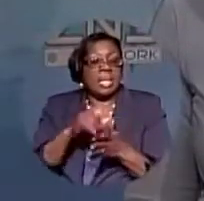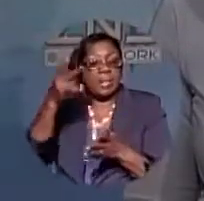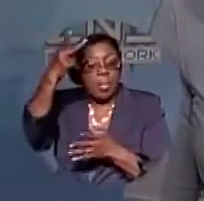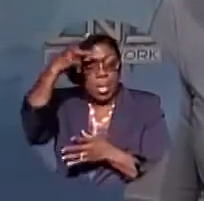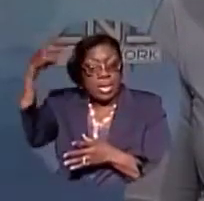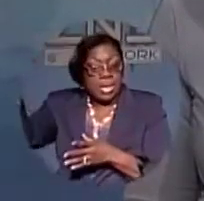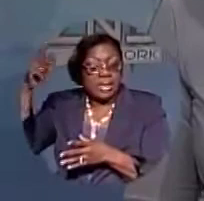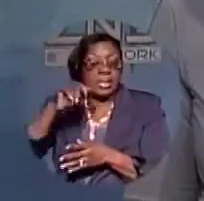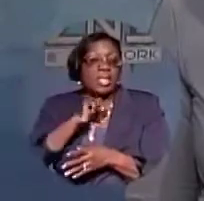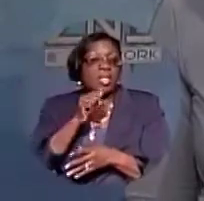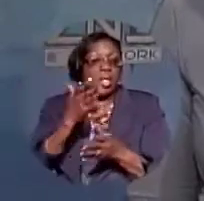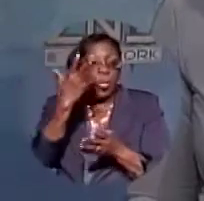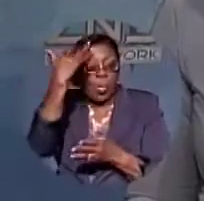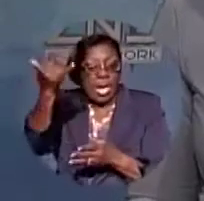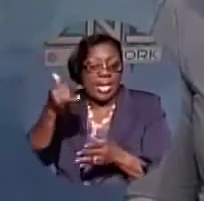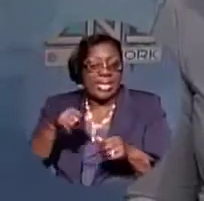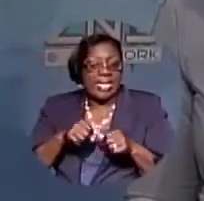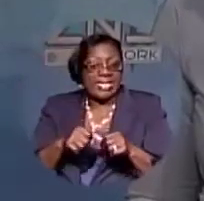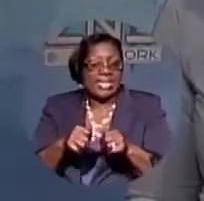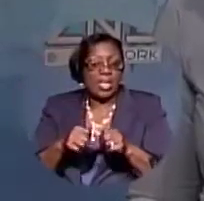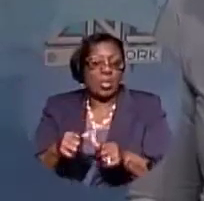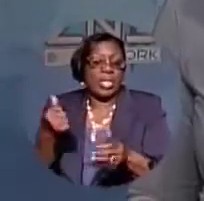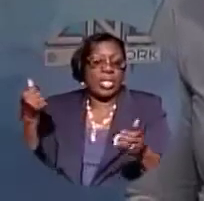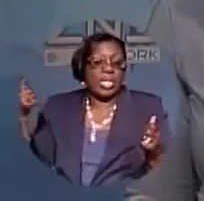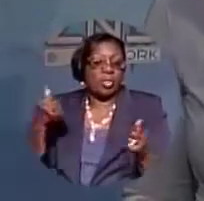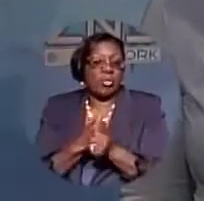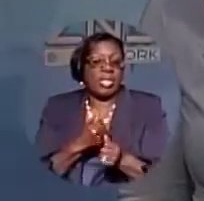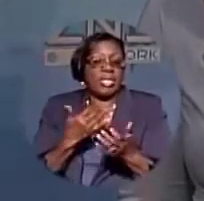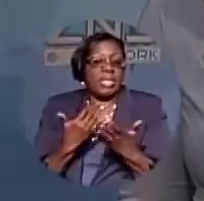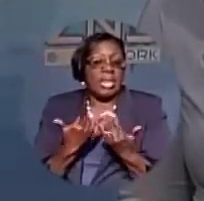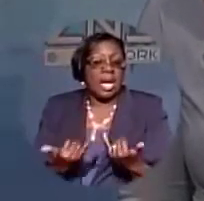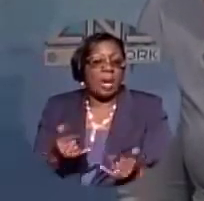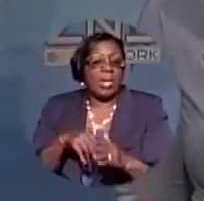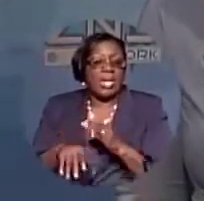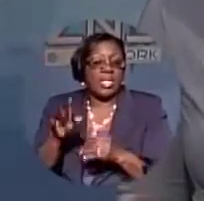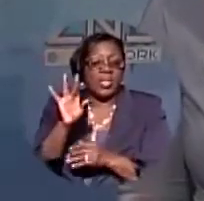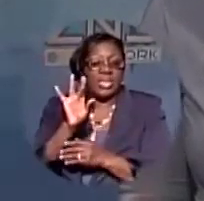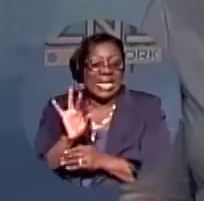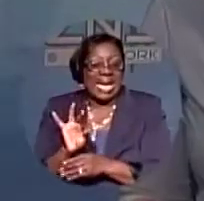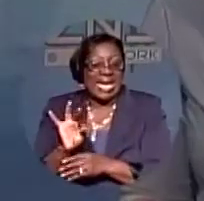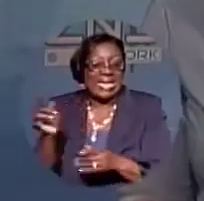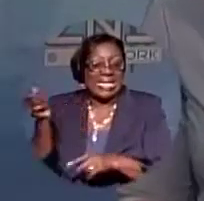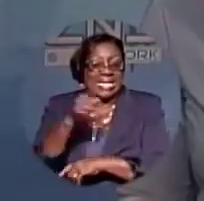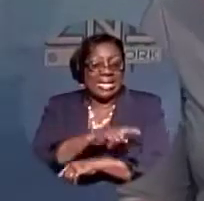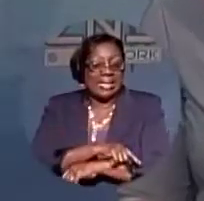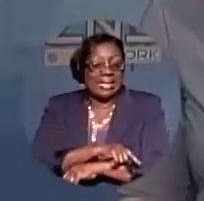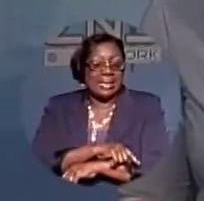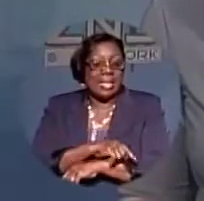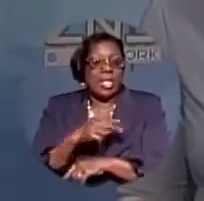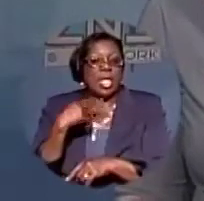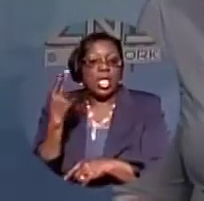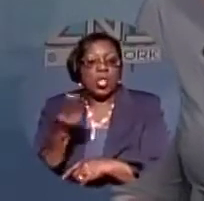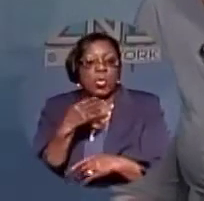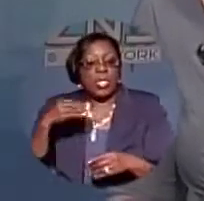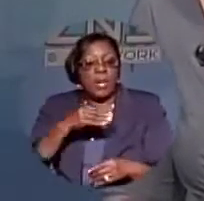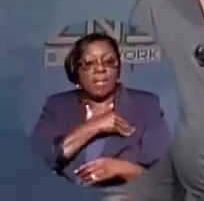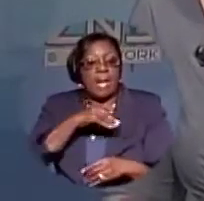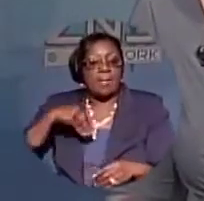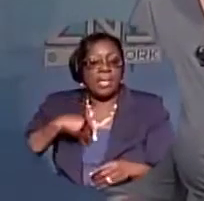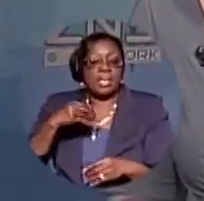they're continuing their strike, now into 9 days. He says that union members are more concerned about their livelihoods.